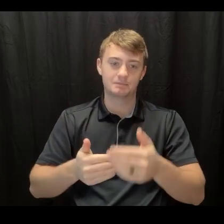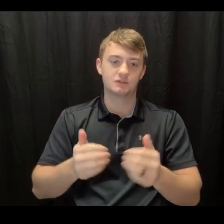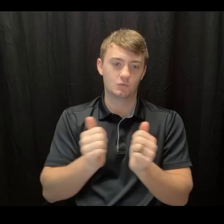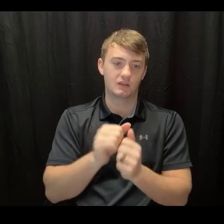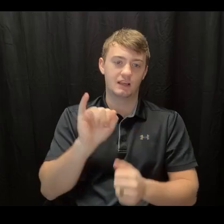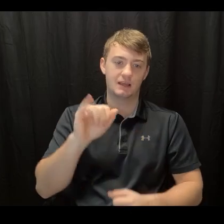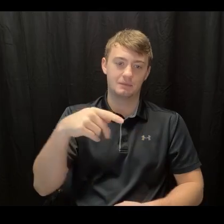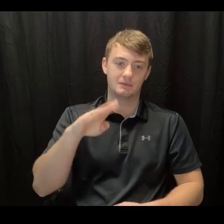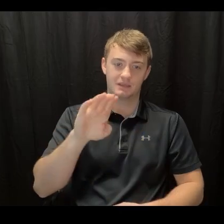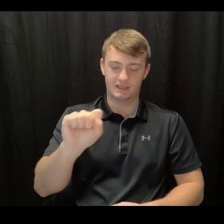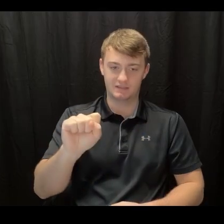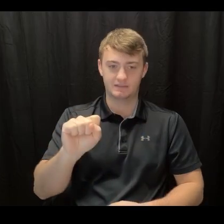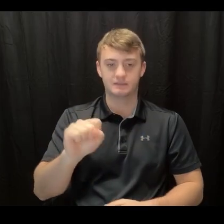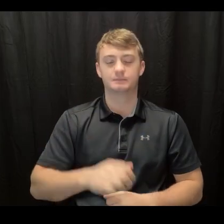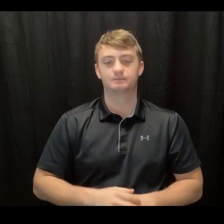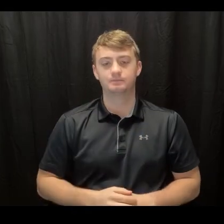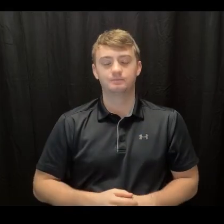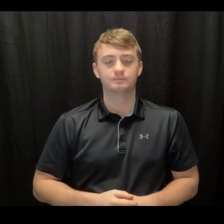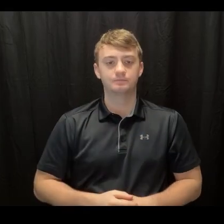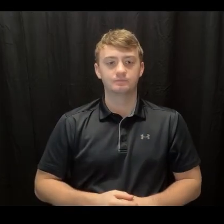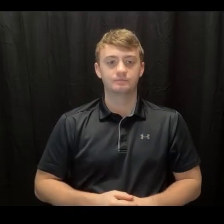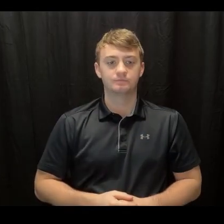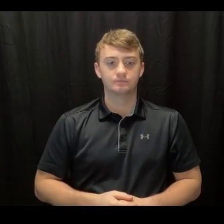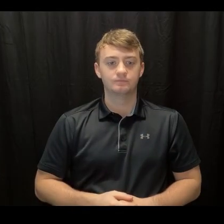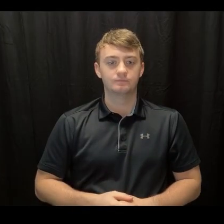that individualized positive behavior support.